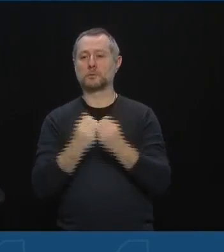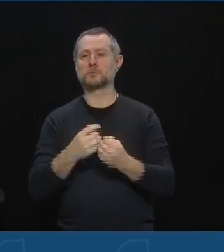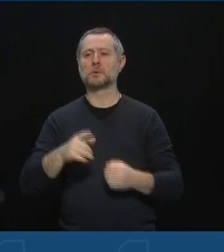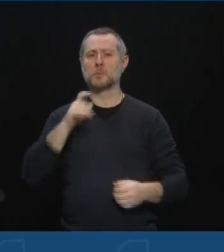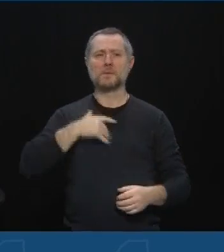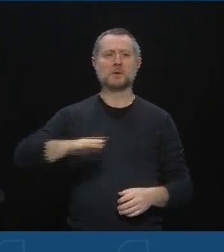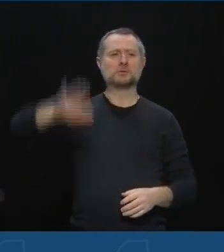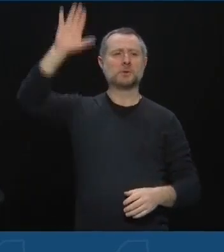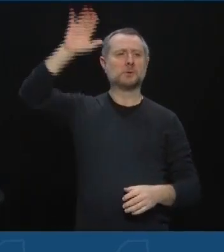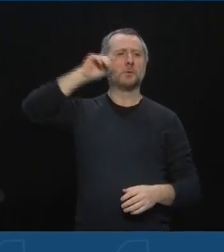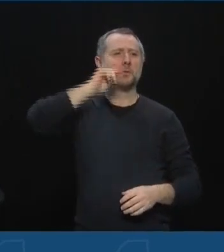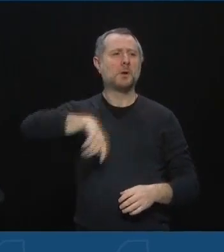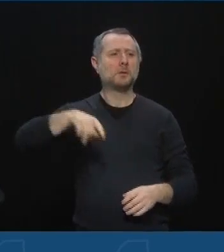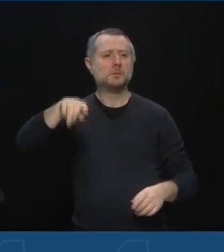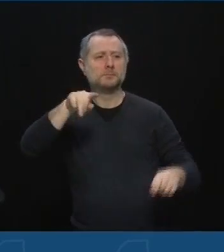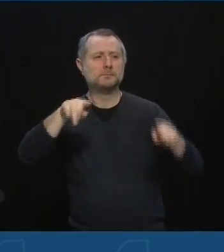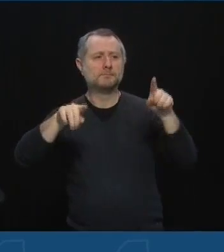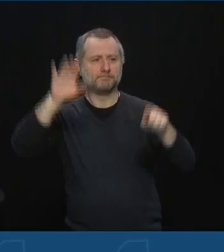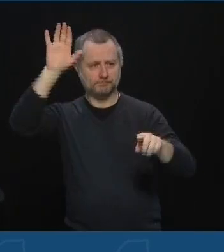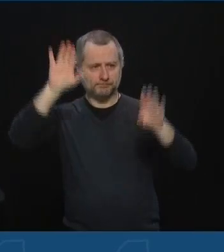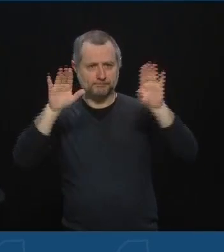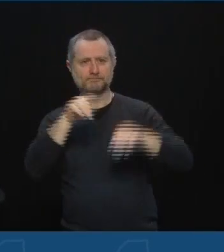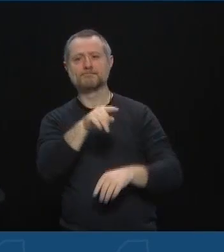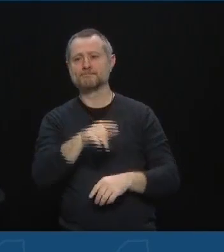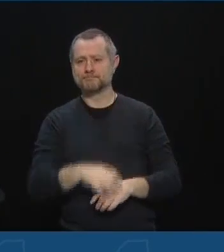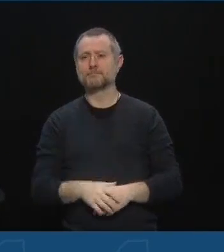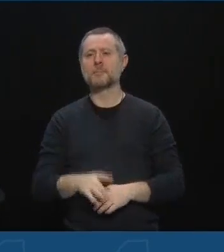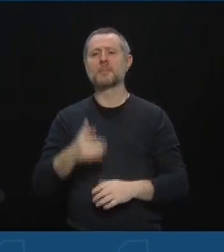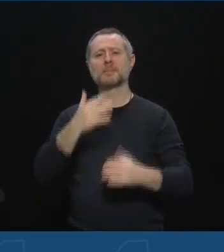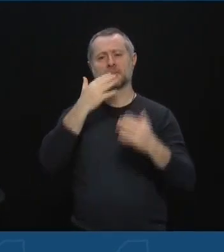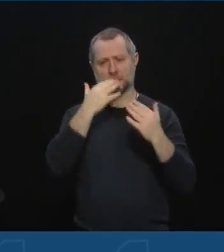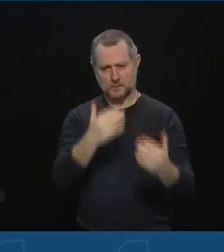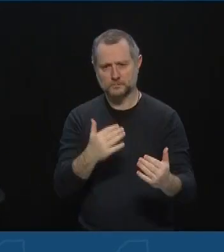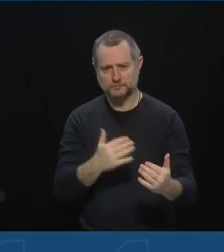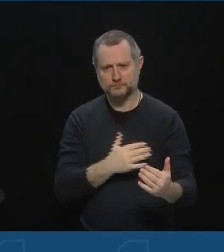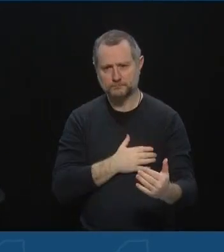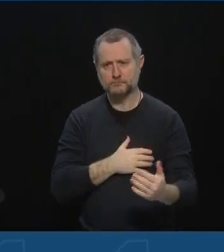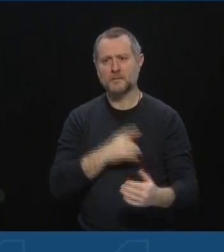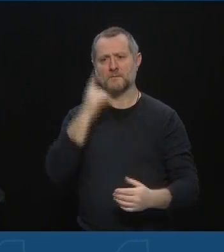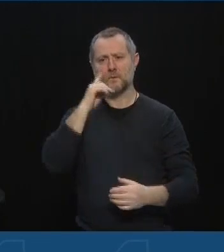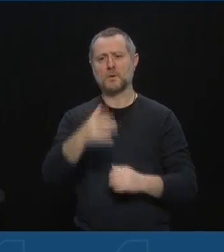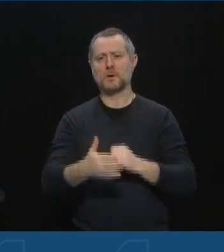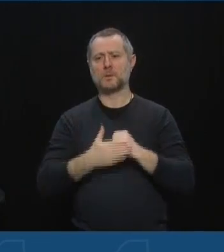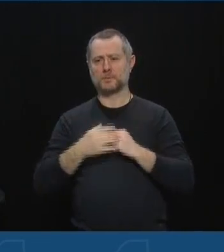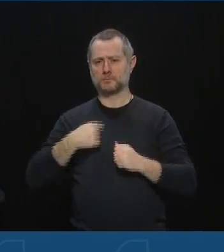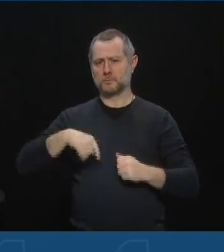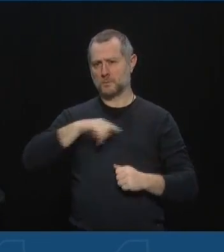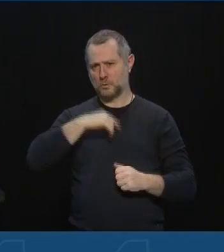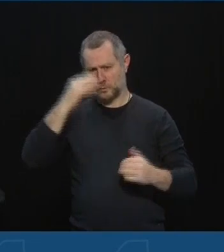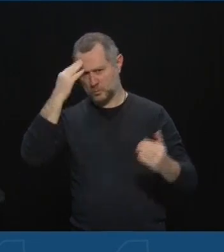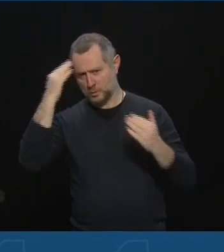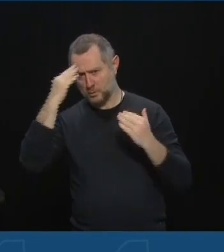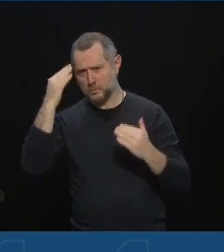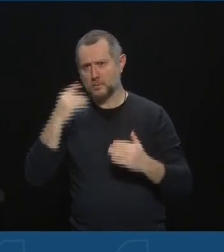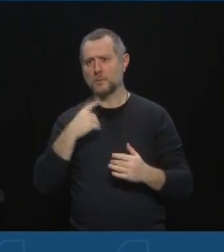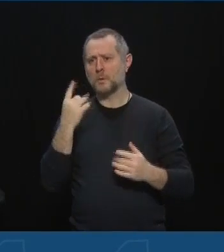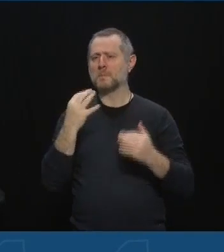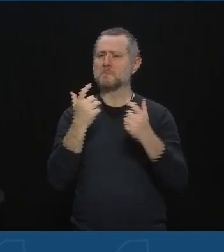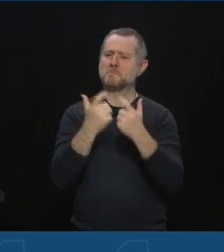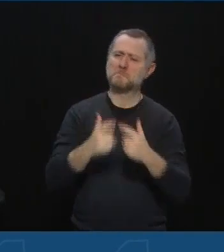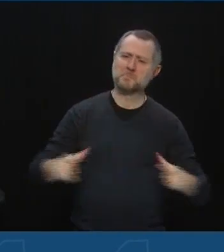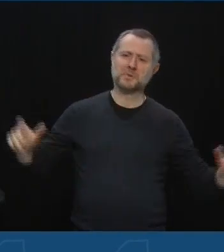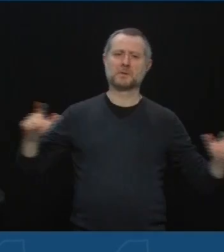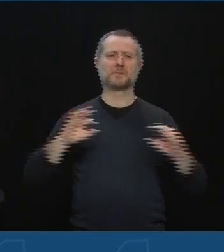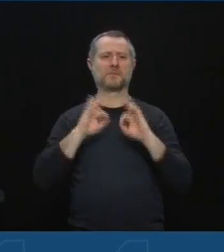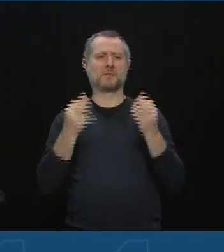Wait. I want to thank you for reminding all of us that we are part of one family. And I had a